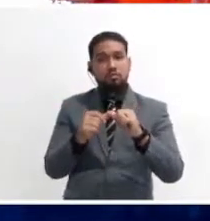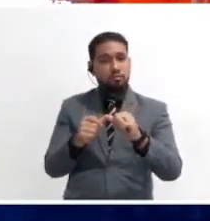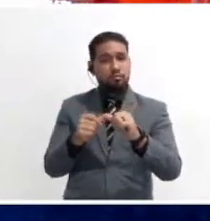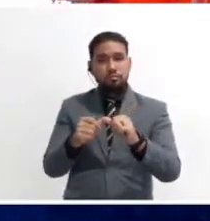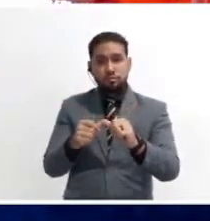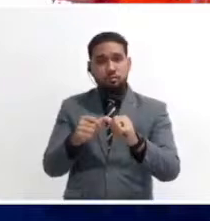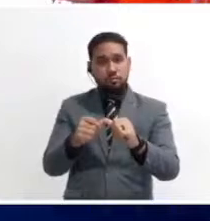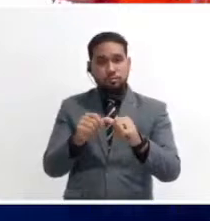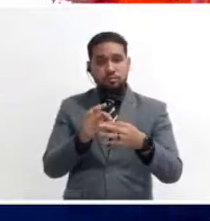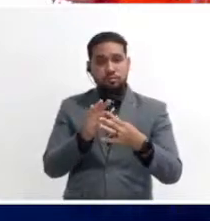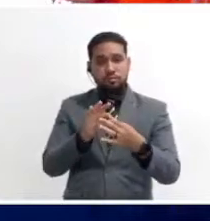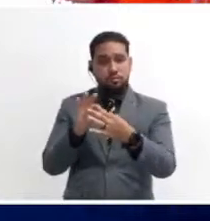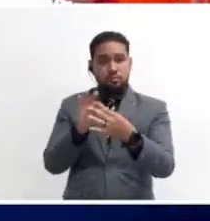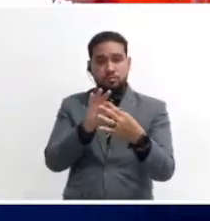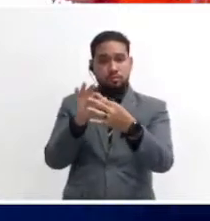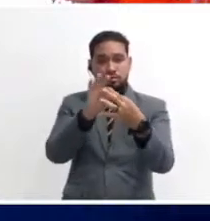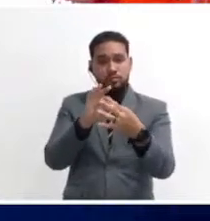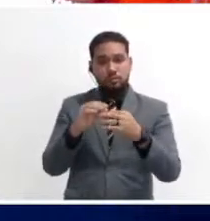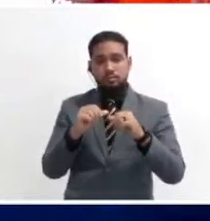want.